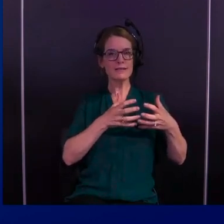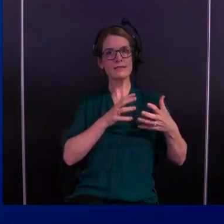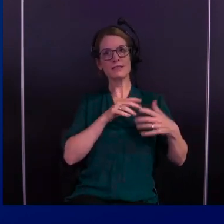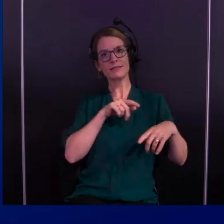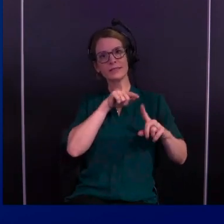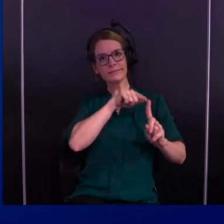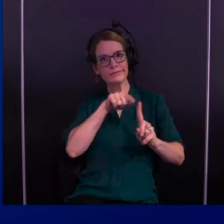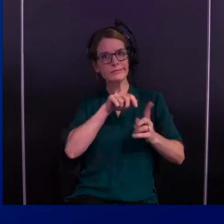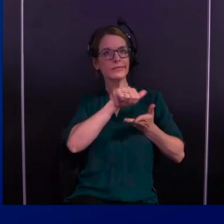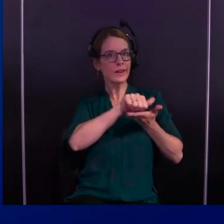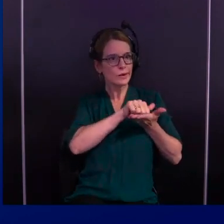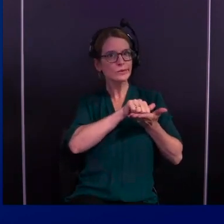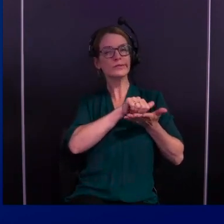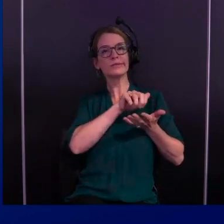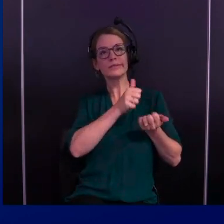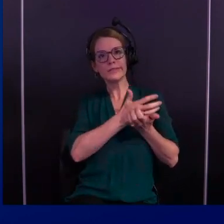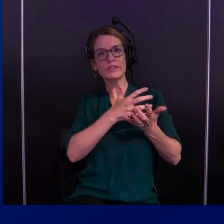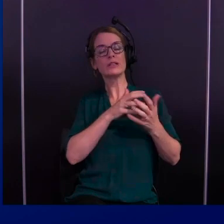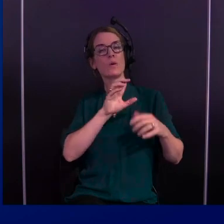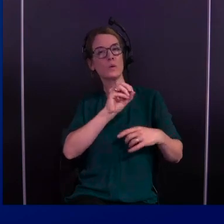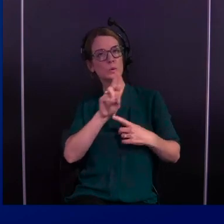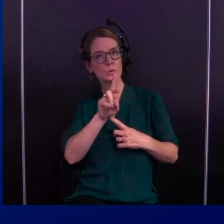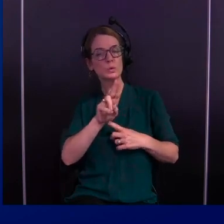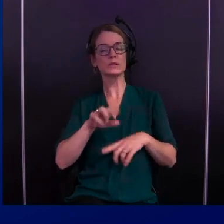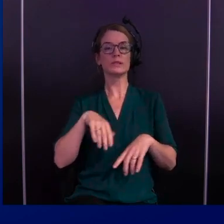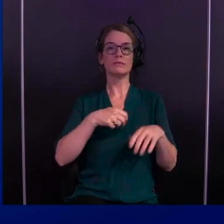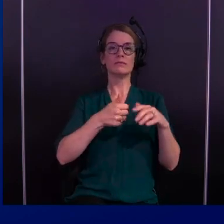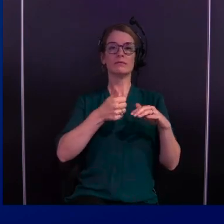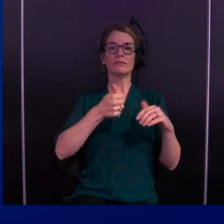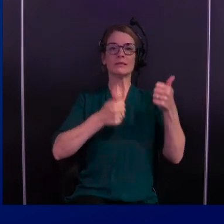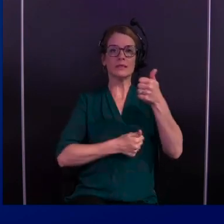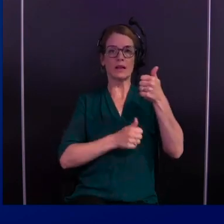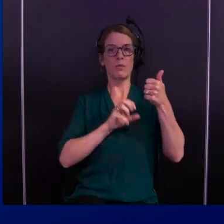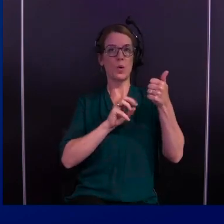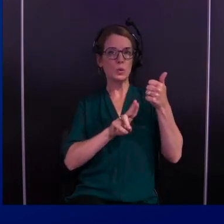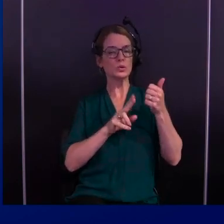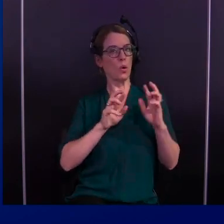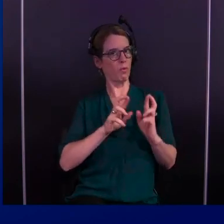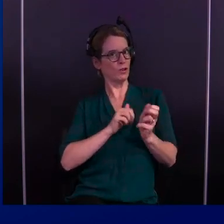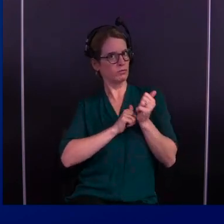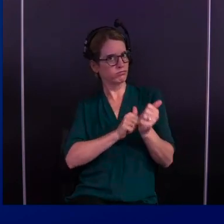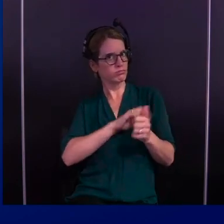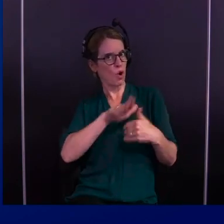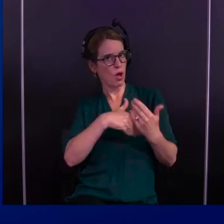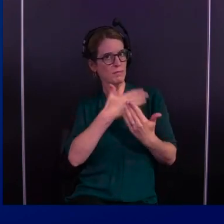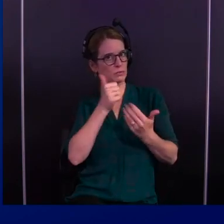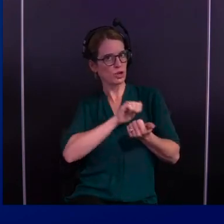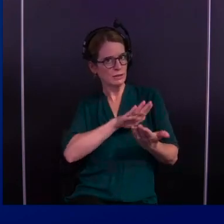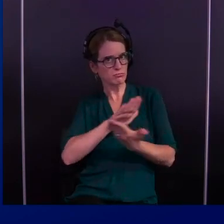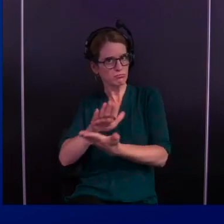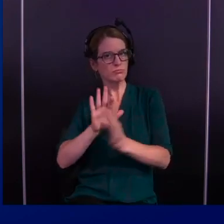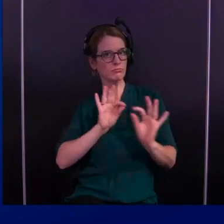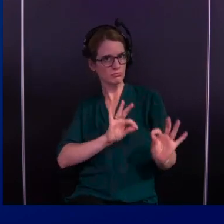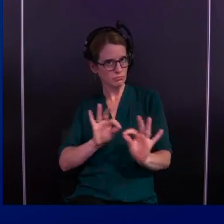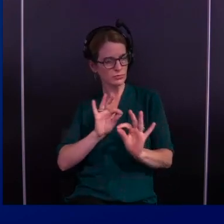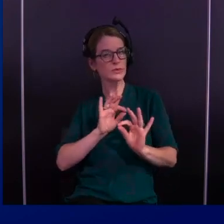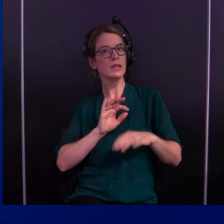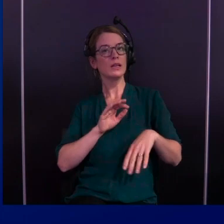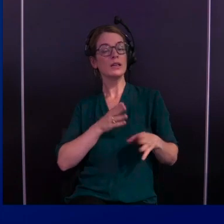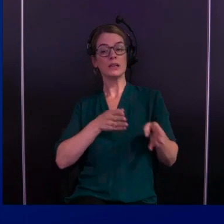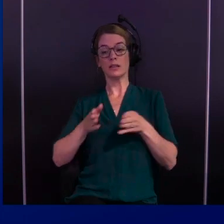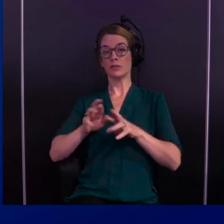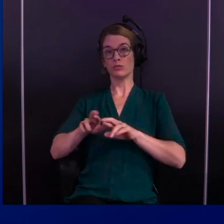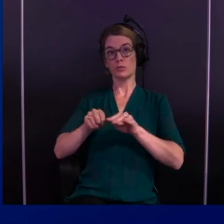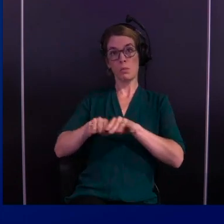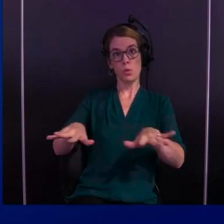got all of your accounts and your sub OUs, and hopefully you're using the best practice with respect to that. When we go to deploy,